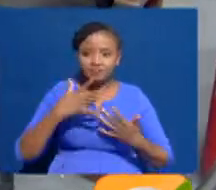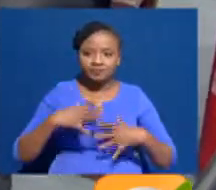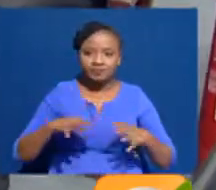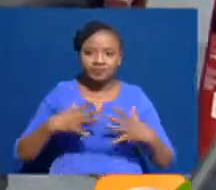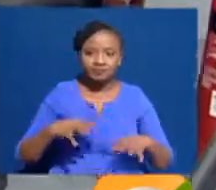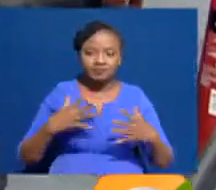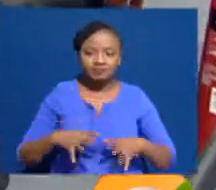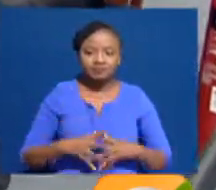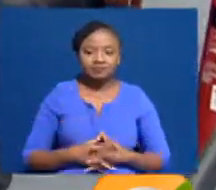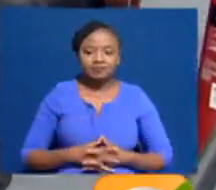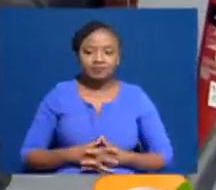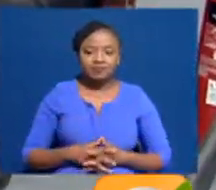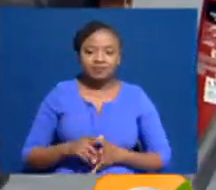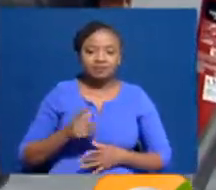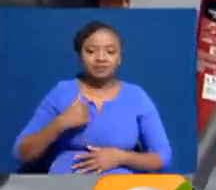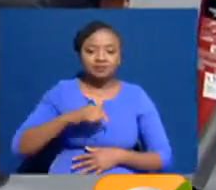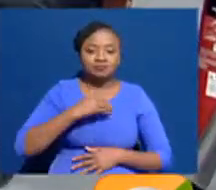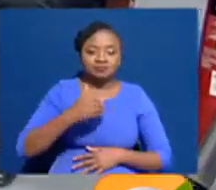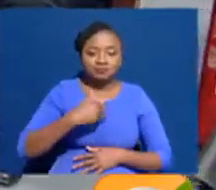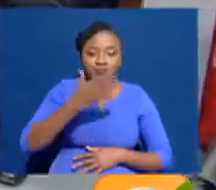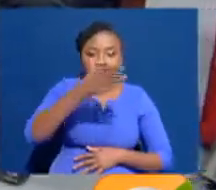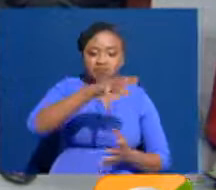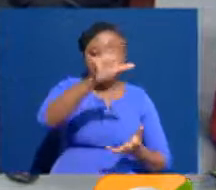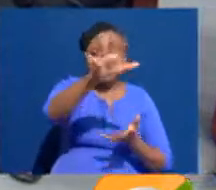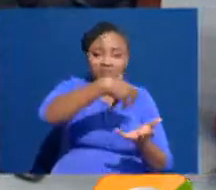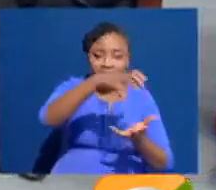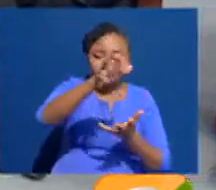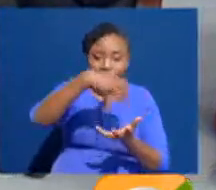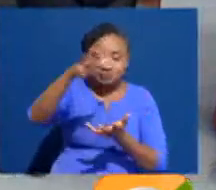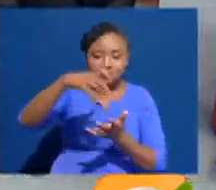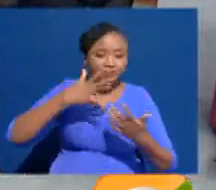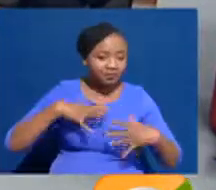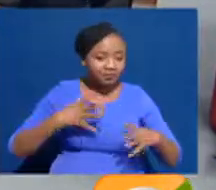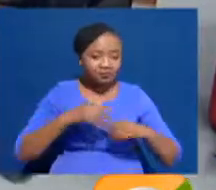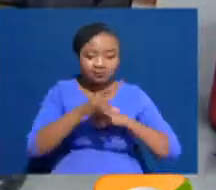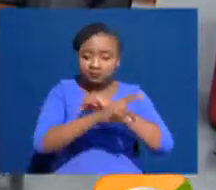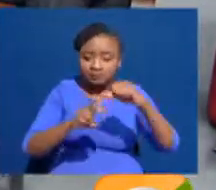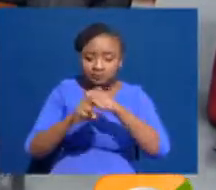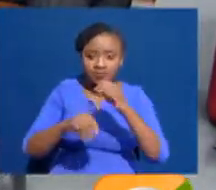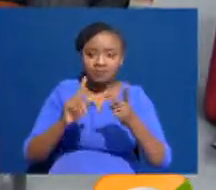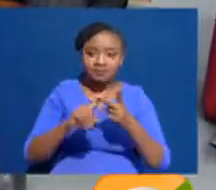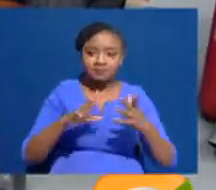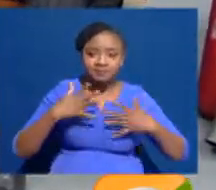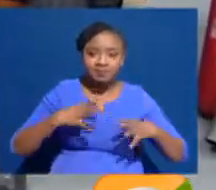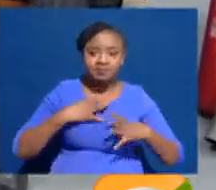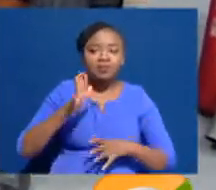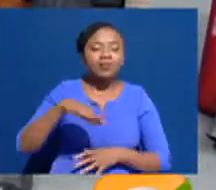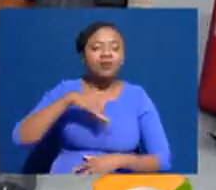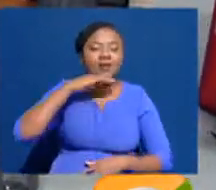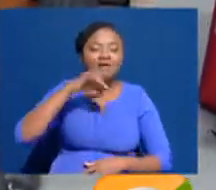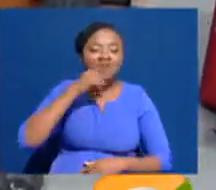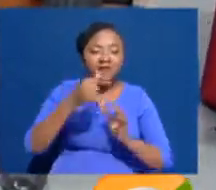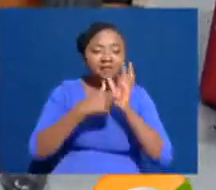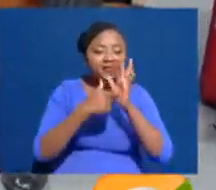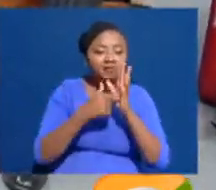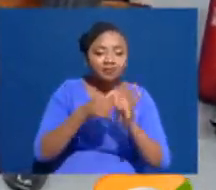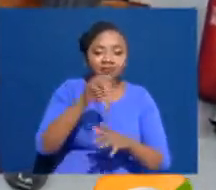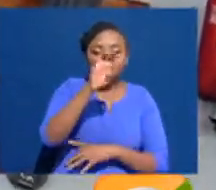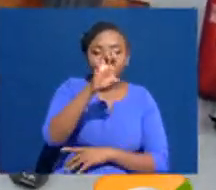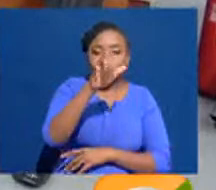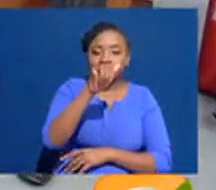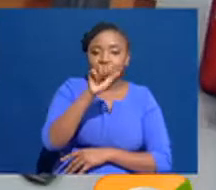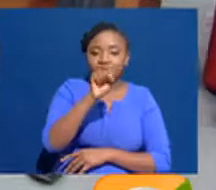have supermarkets vandalized. And people Eastmart, dead. People died. People dying. Eastmart supermarket in